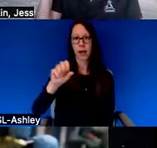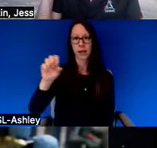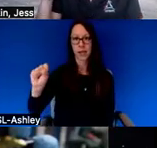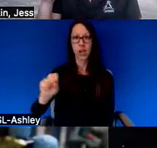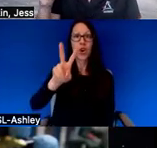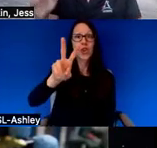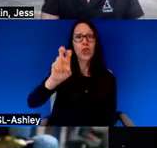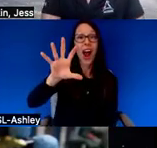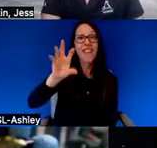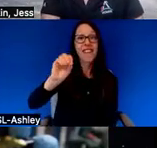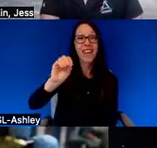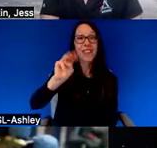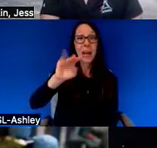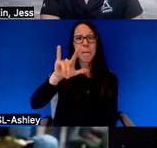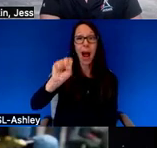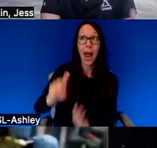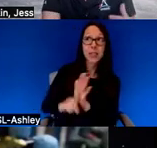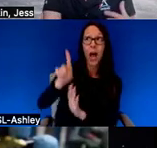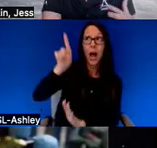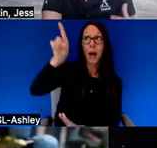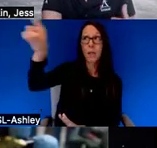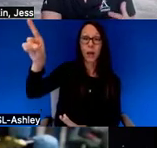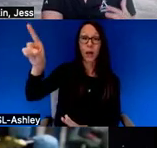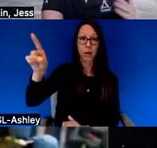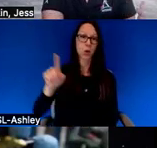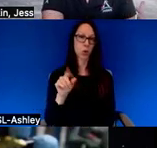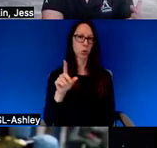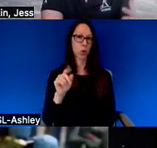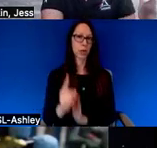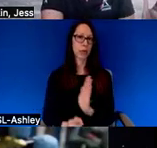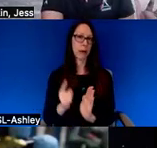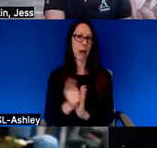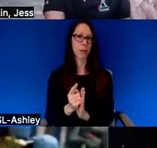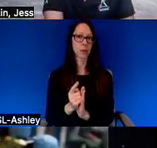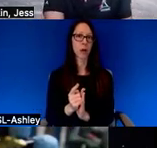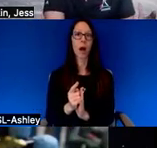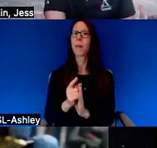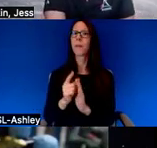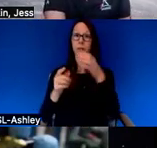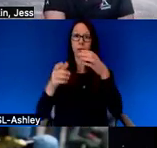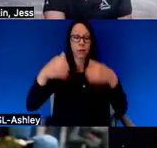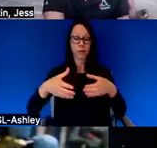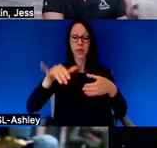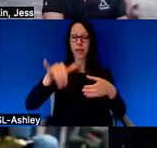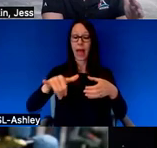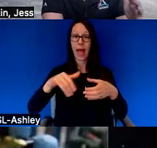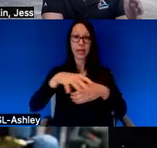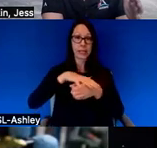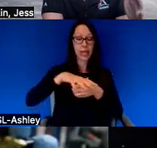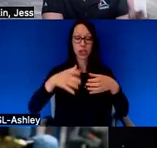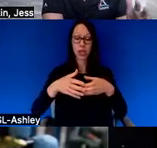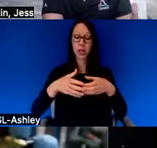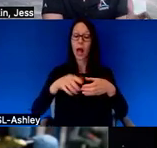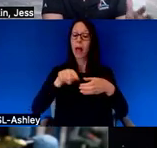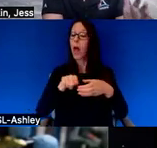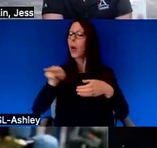250 miles above us within 20 hours. But as we adventure out to the moon, to Mars, and hopefully beyond,